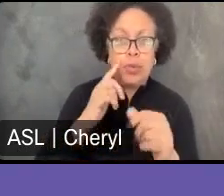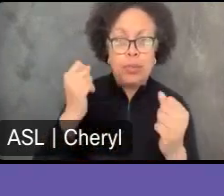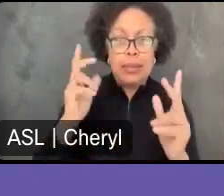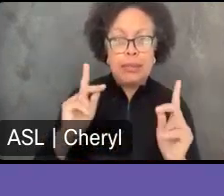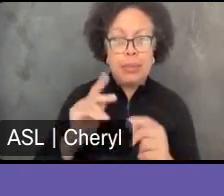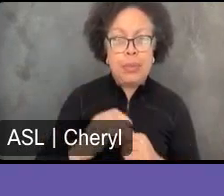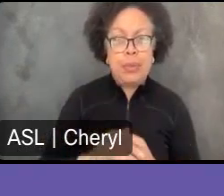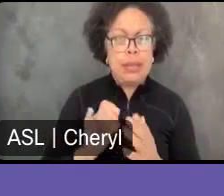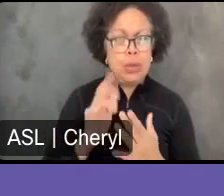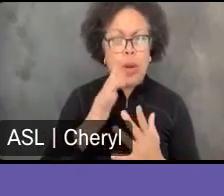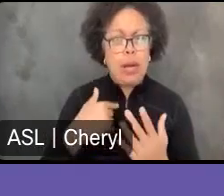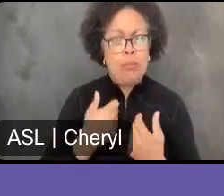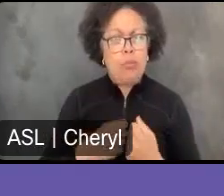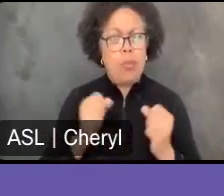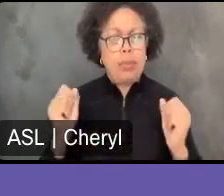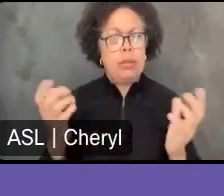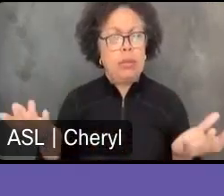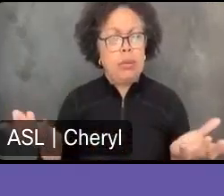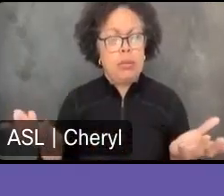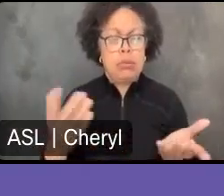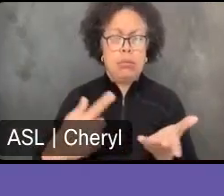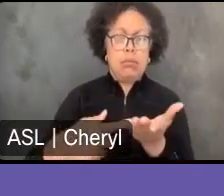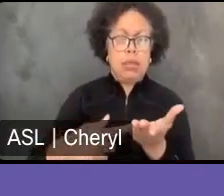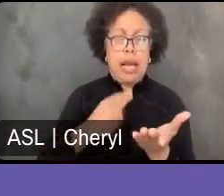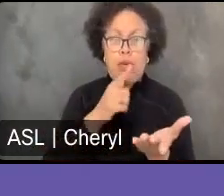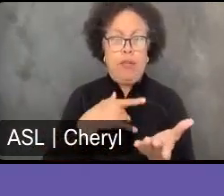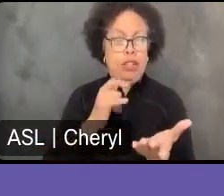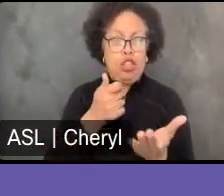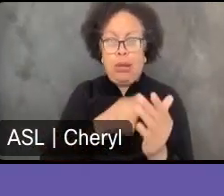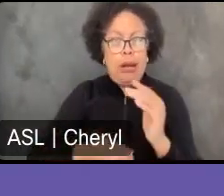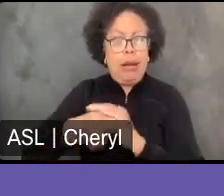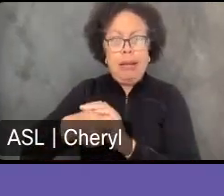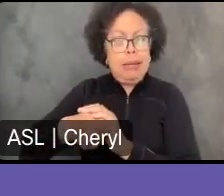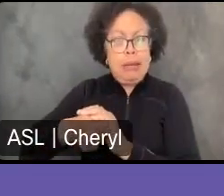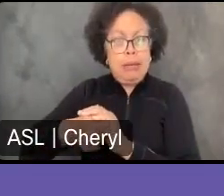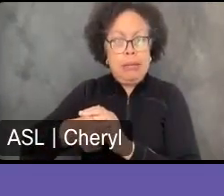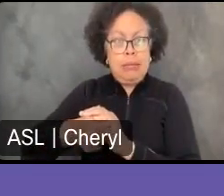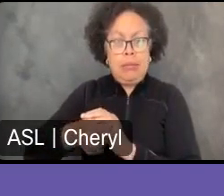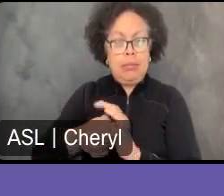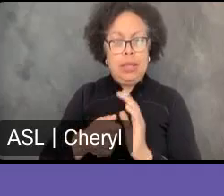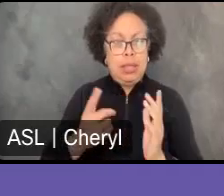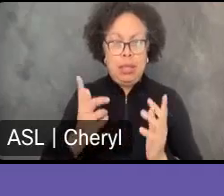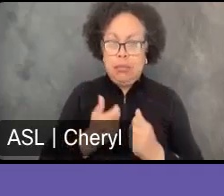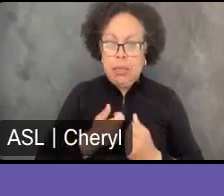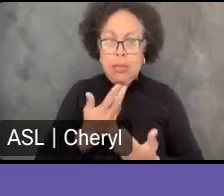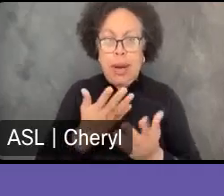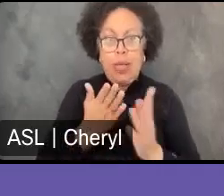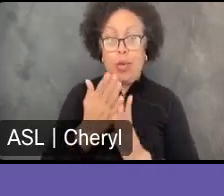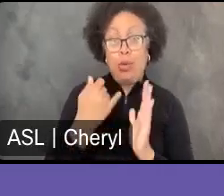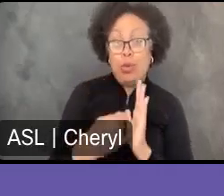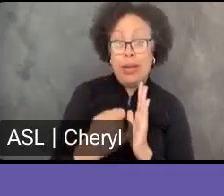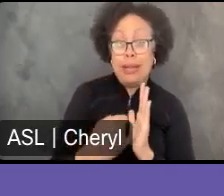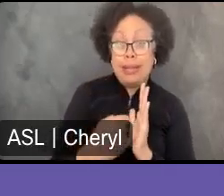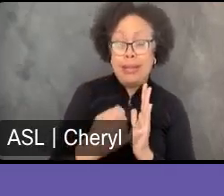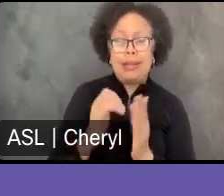being open about it. I don't feel like I should have to hide this. So expressing it through these drawings is